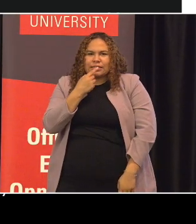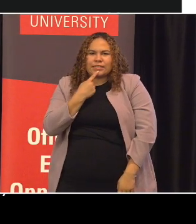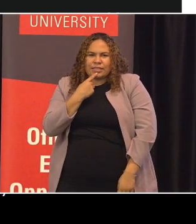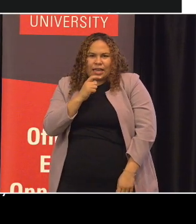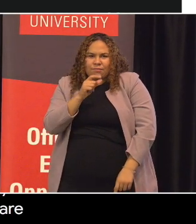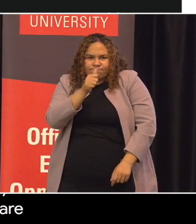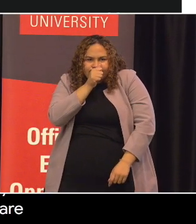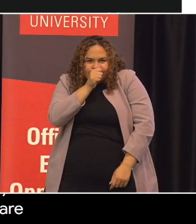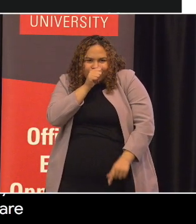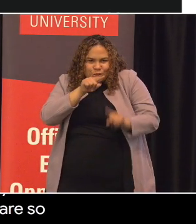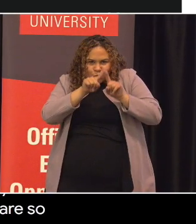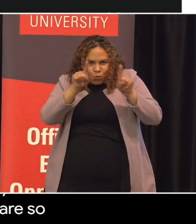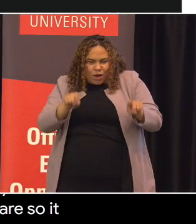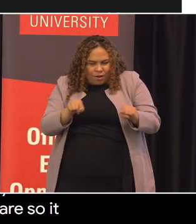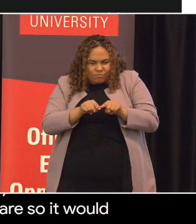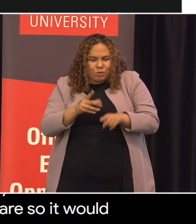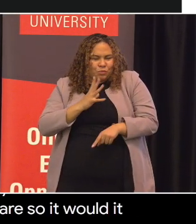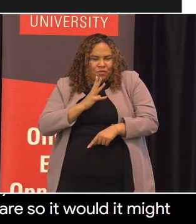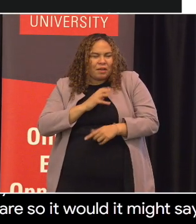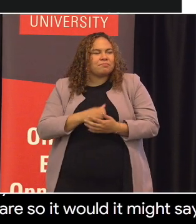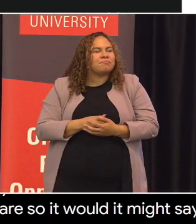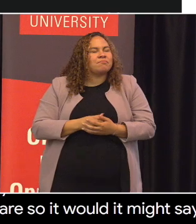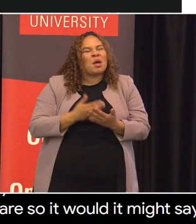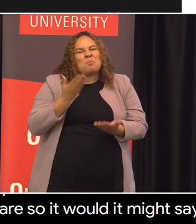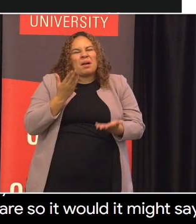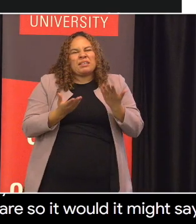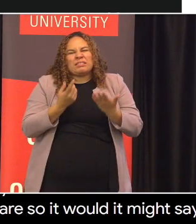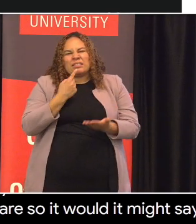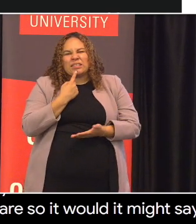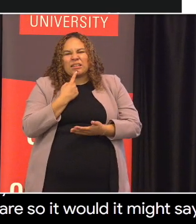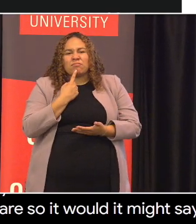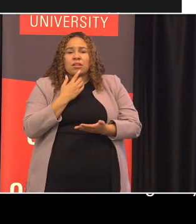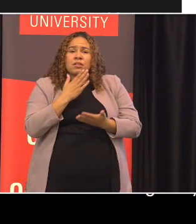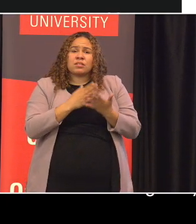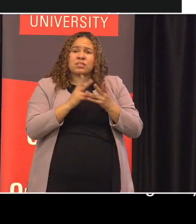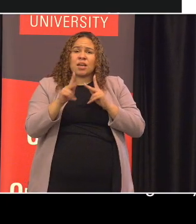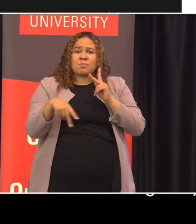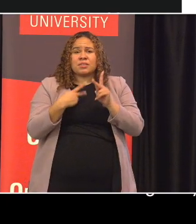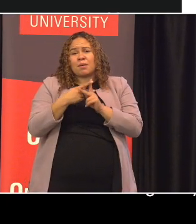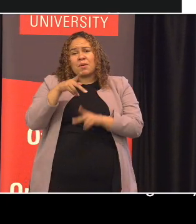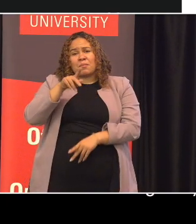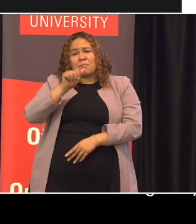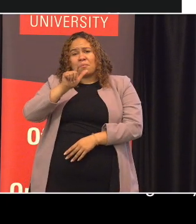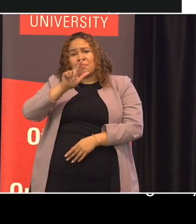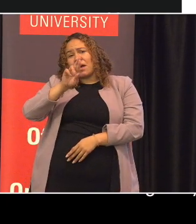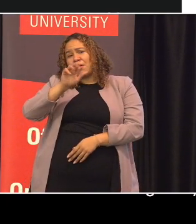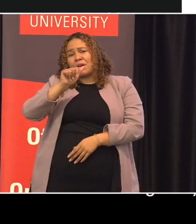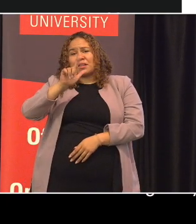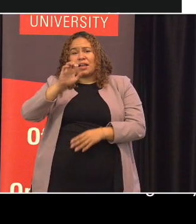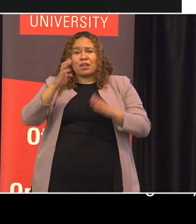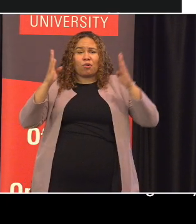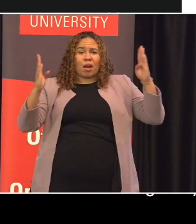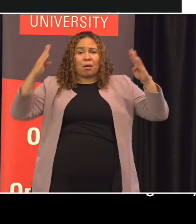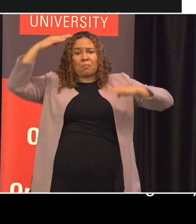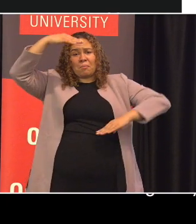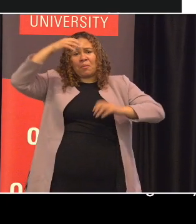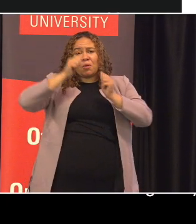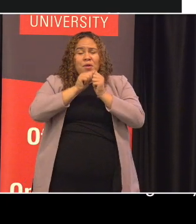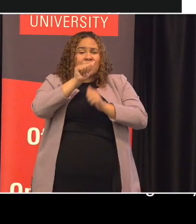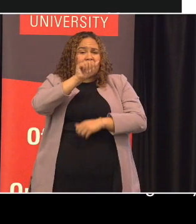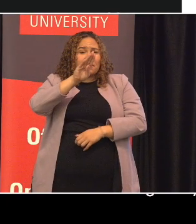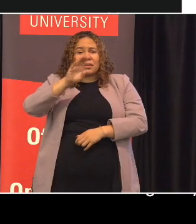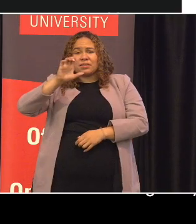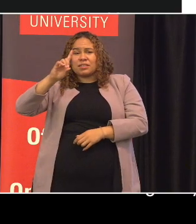was a square. So it might say, like, some sort of parallelogram with ABCD with all